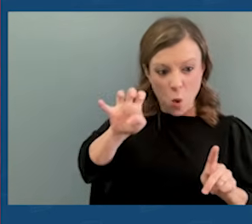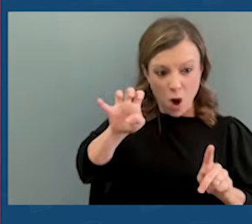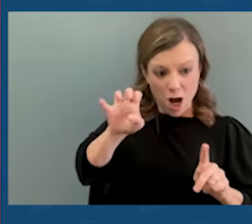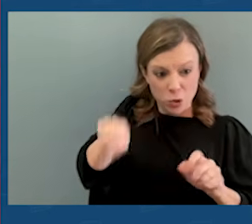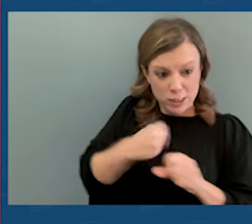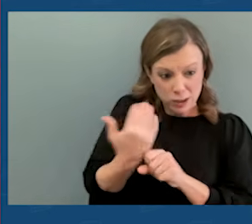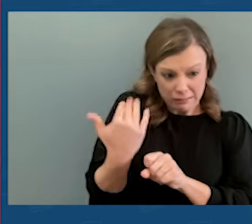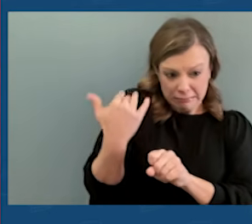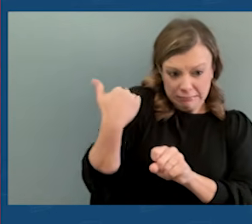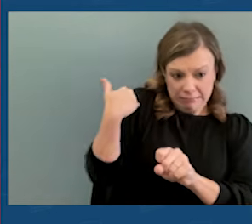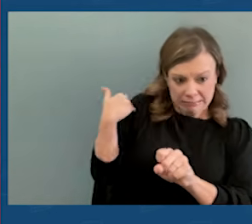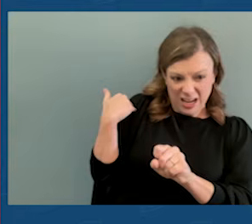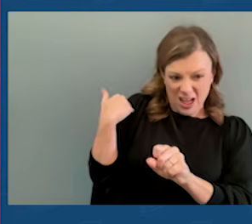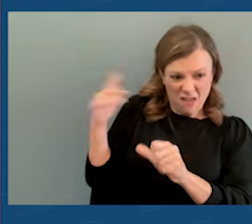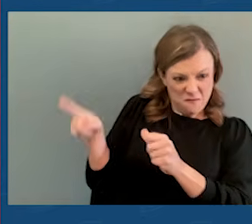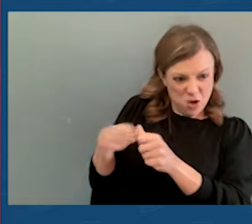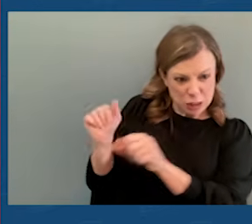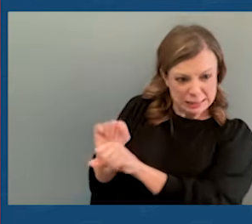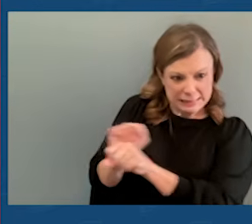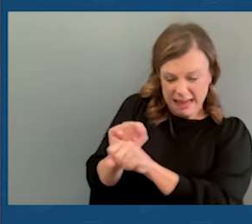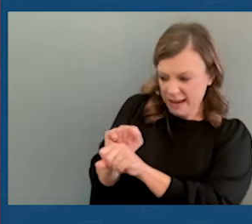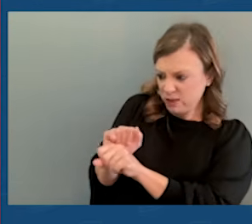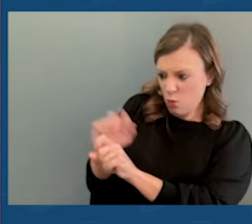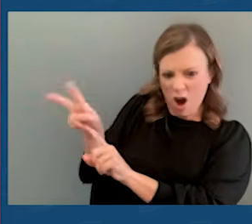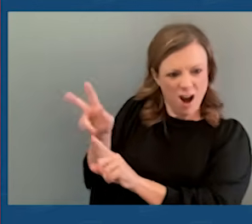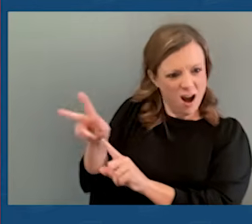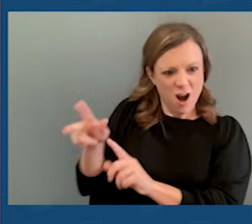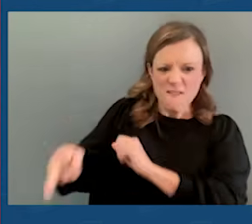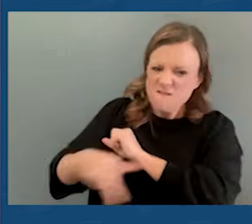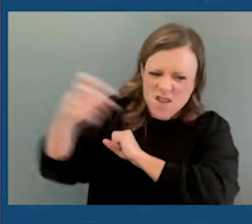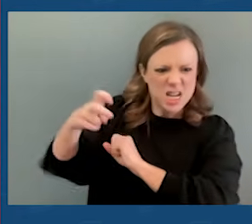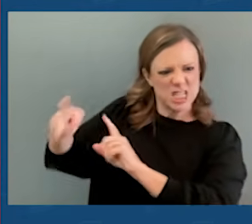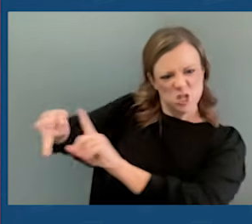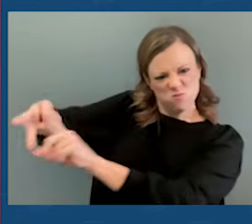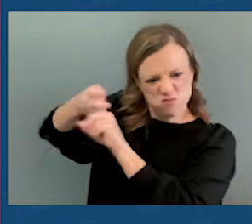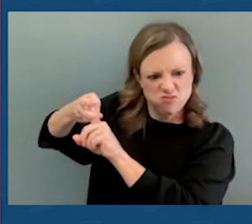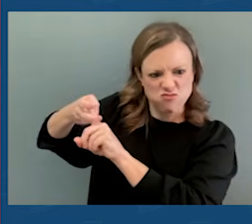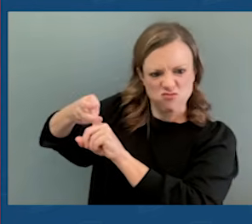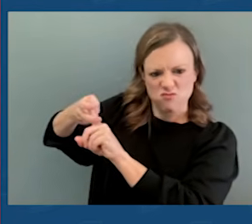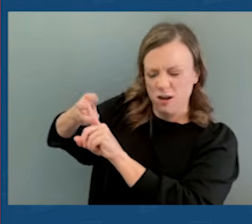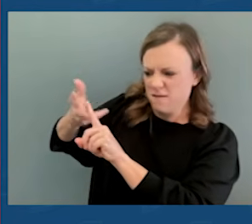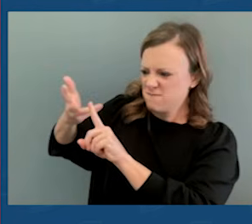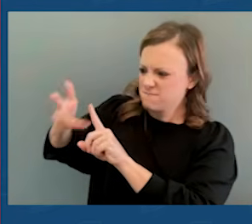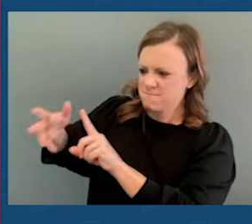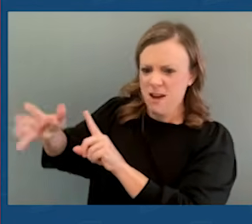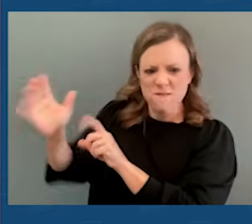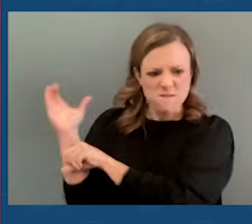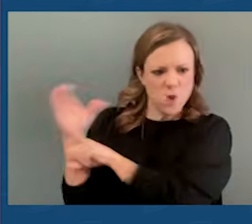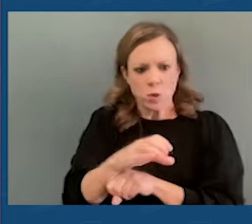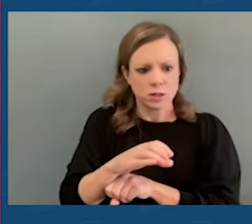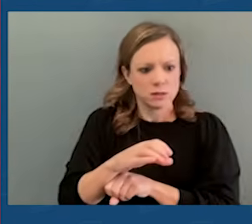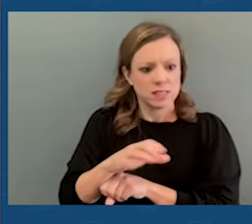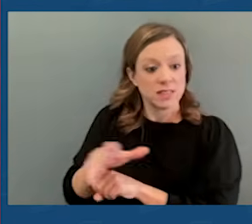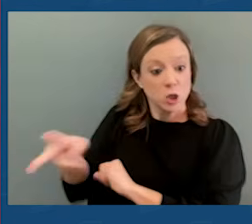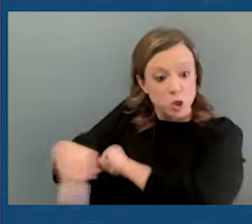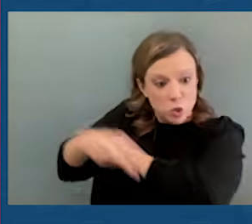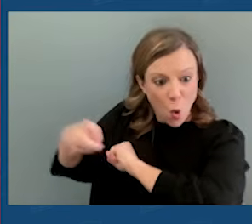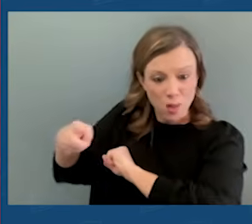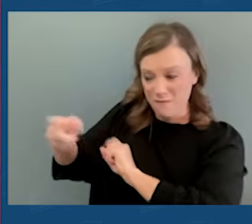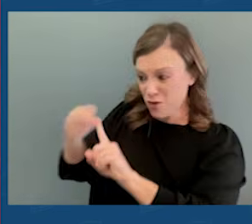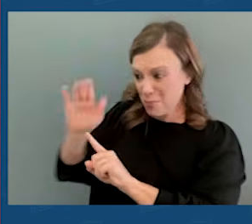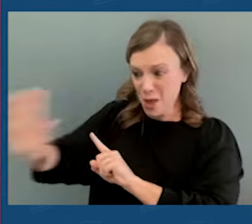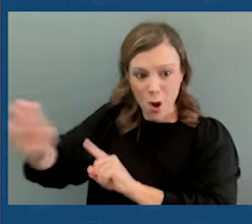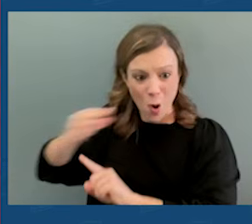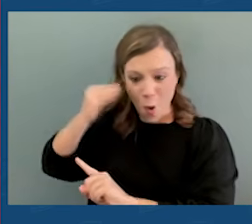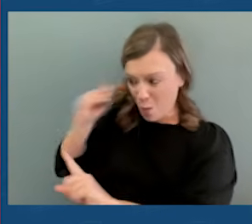first slaves were violently kidnapped, stolen from their families and their homes. They were brought in chains to the